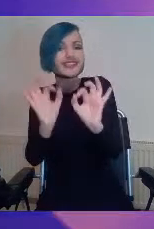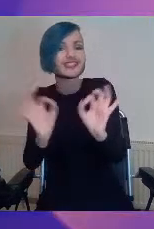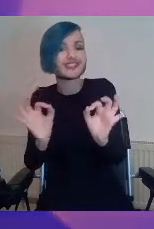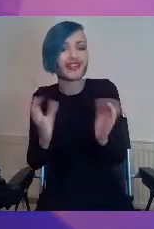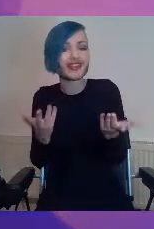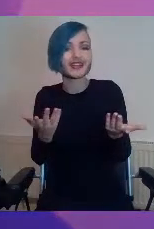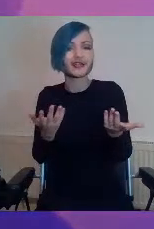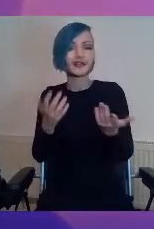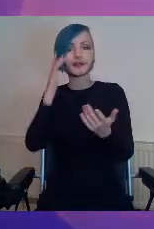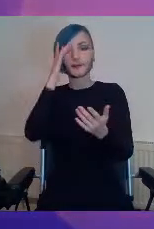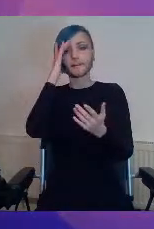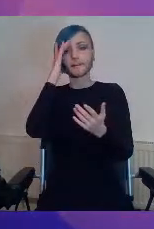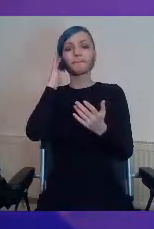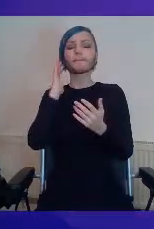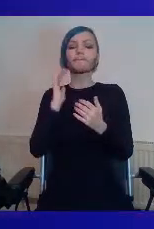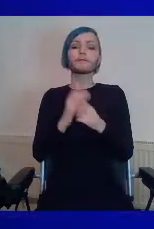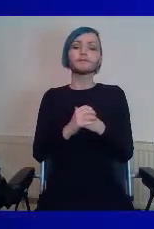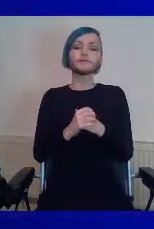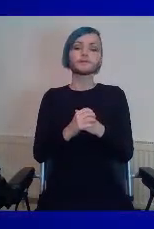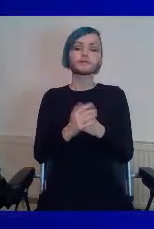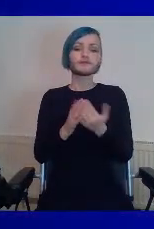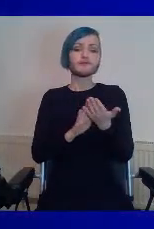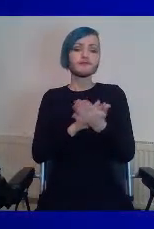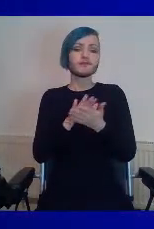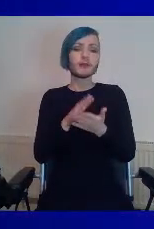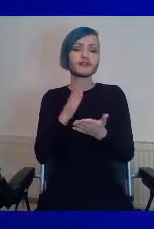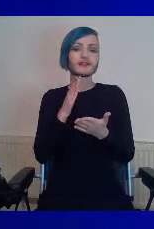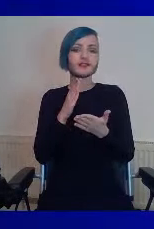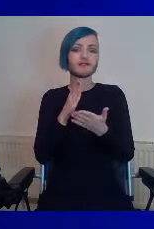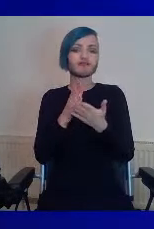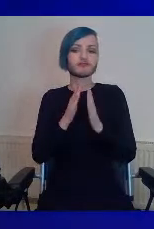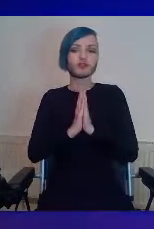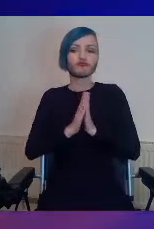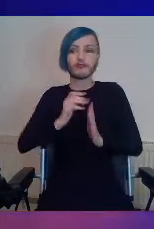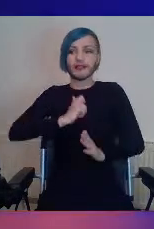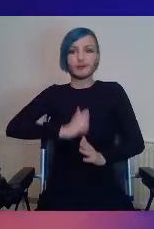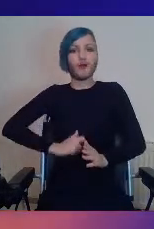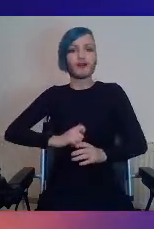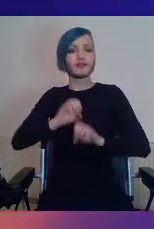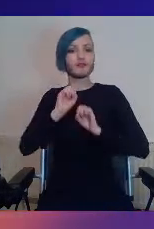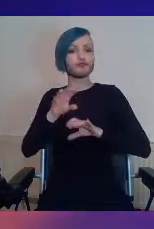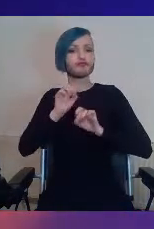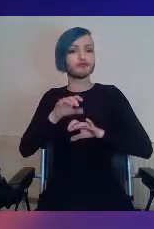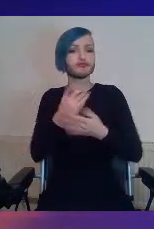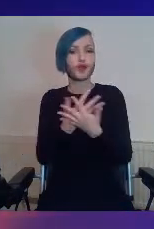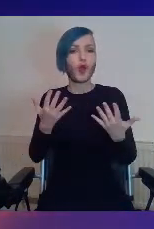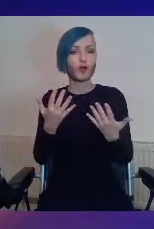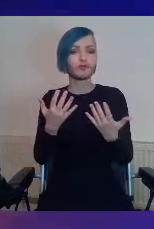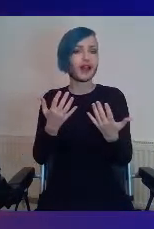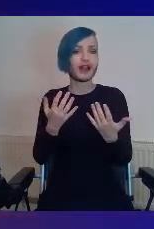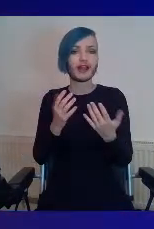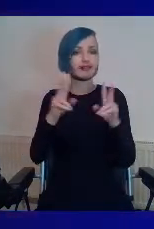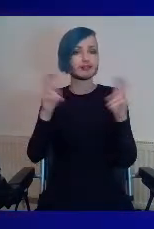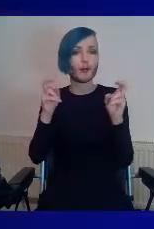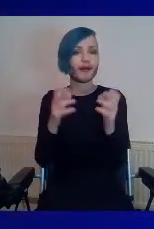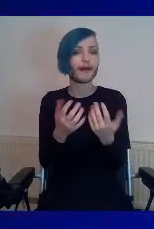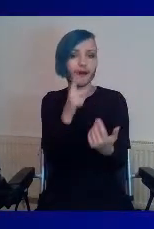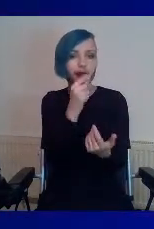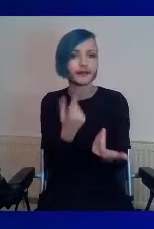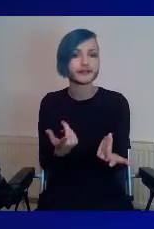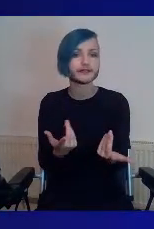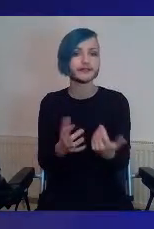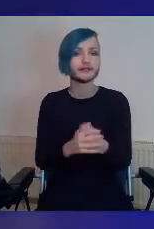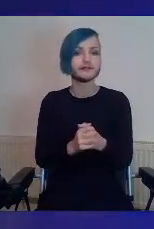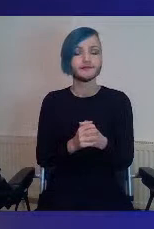any civil body. So they can teach whatever they want. And when I think why